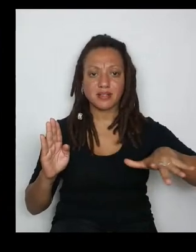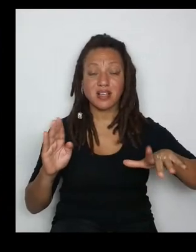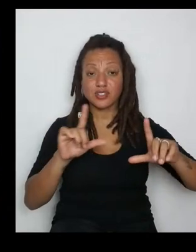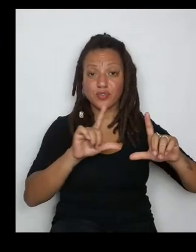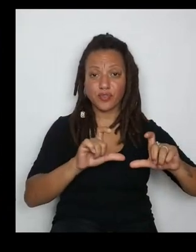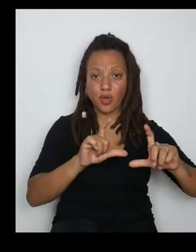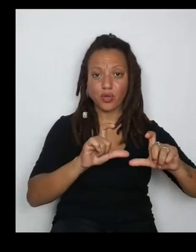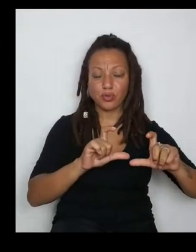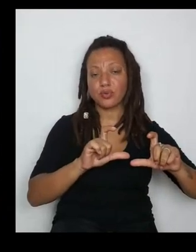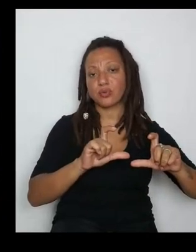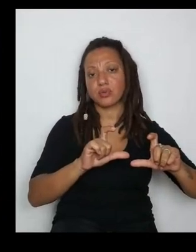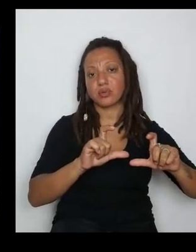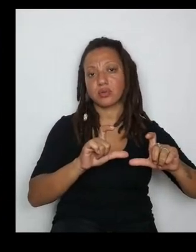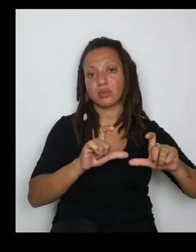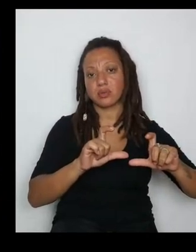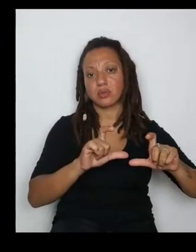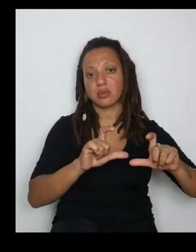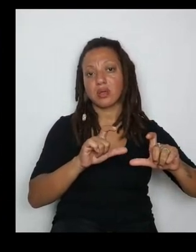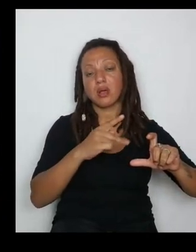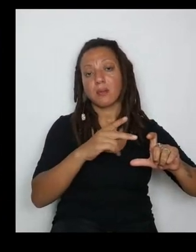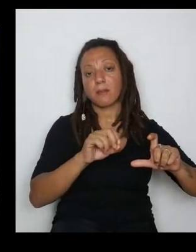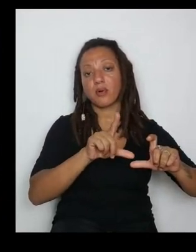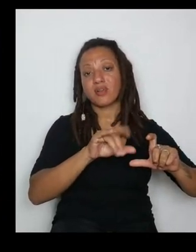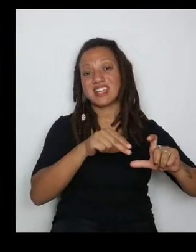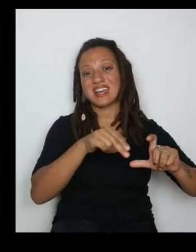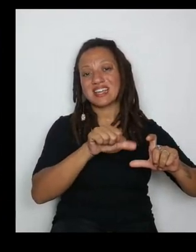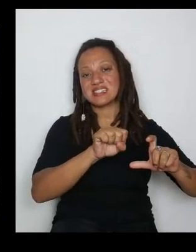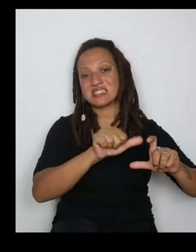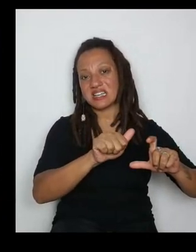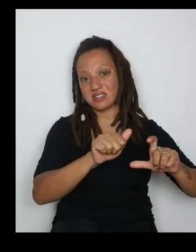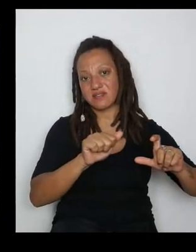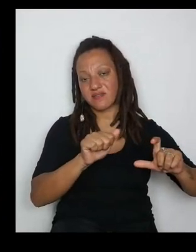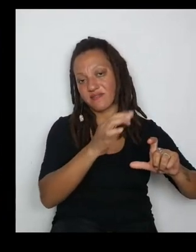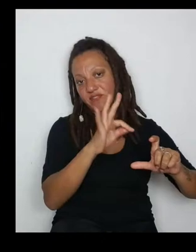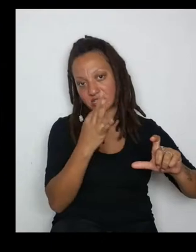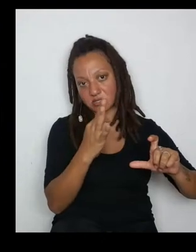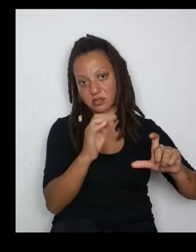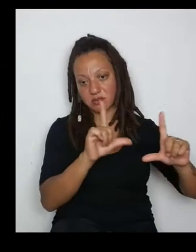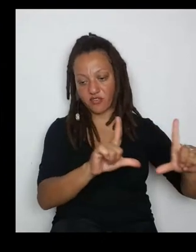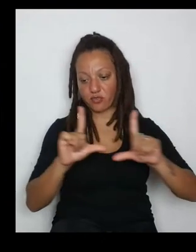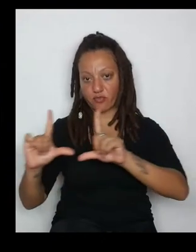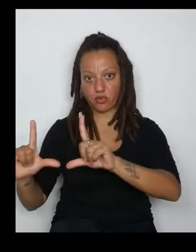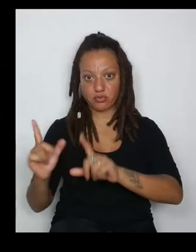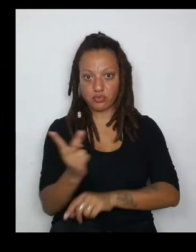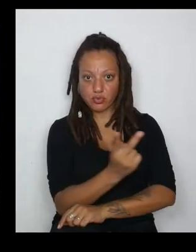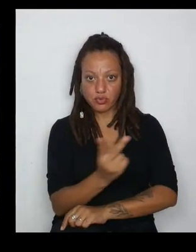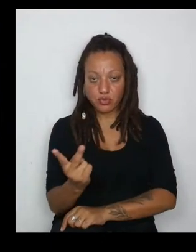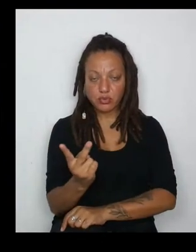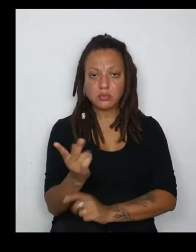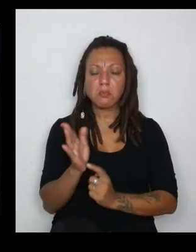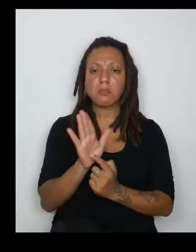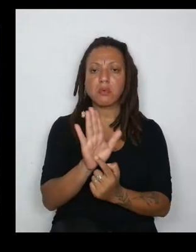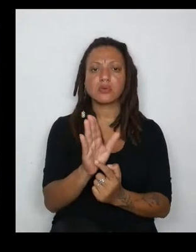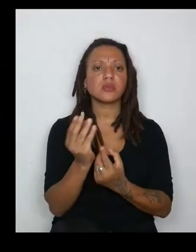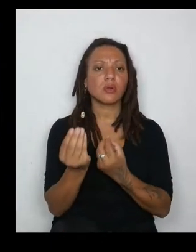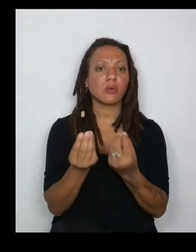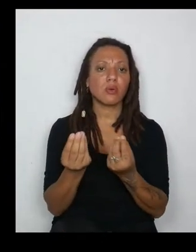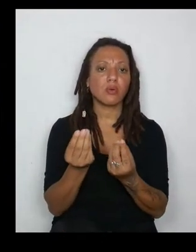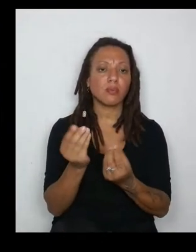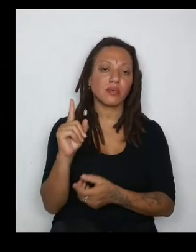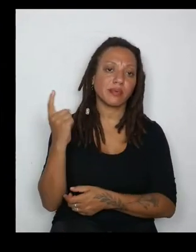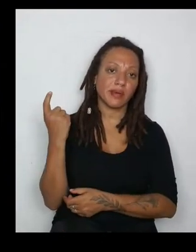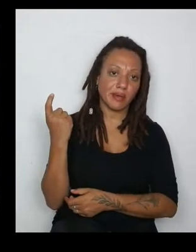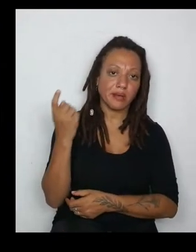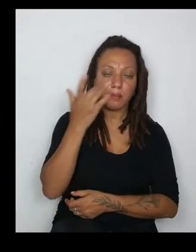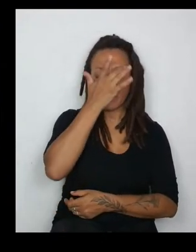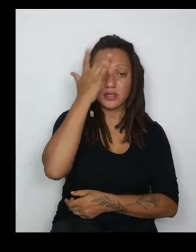went on a boat almost mirroring what it was to be a colonial french person coming into the harbor capitae and